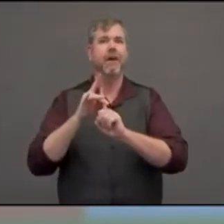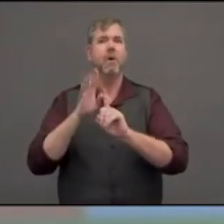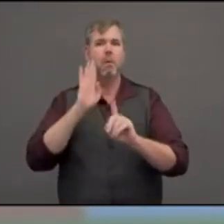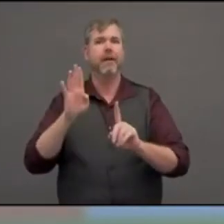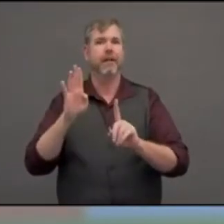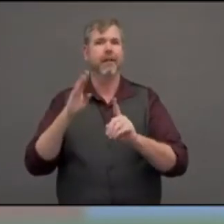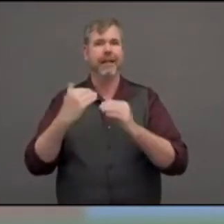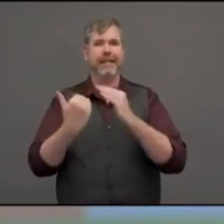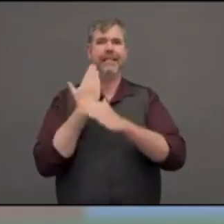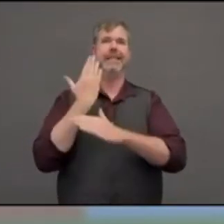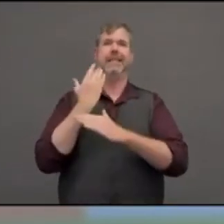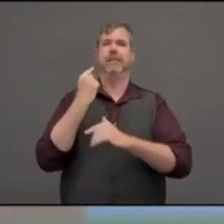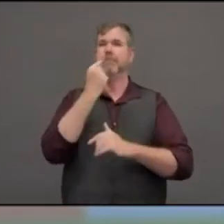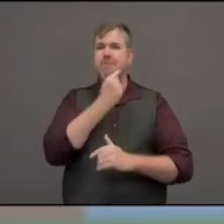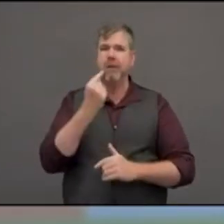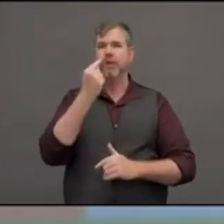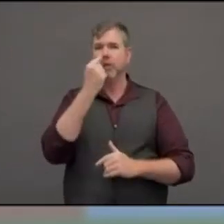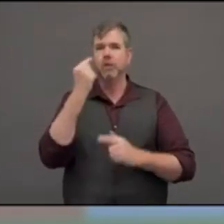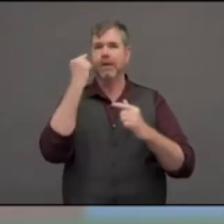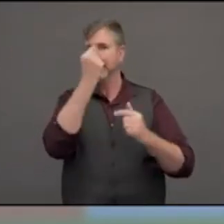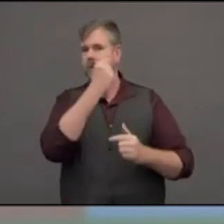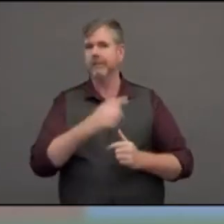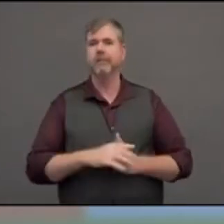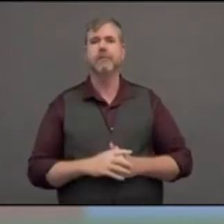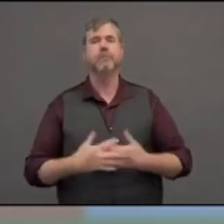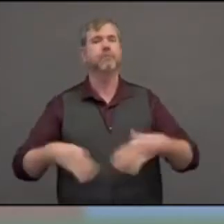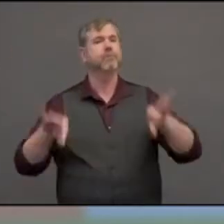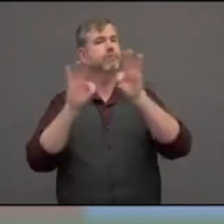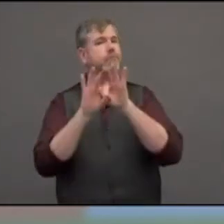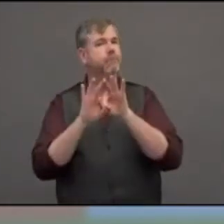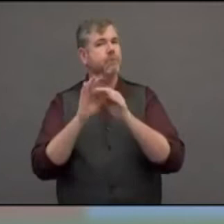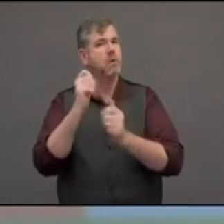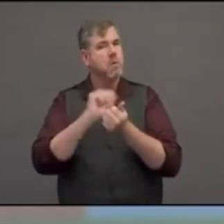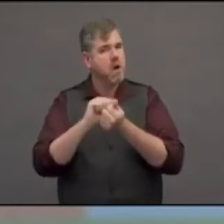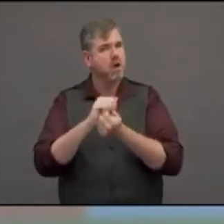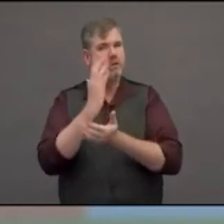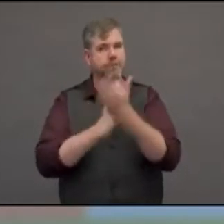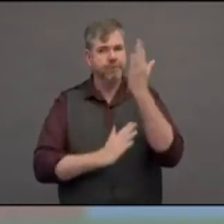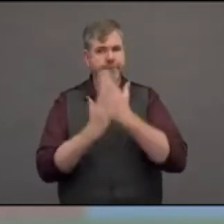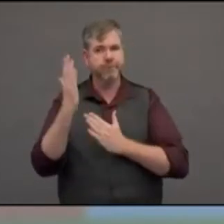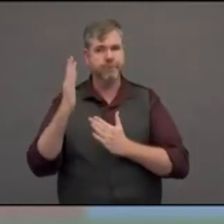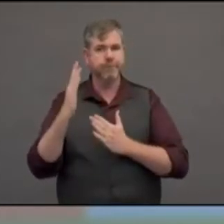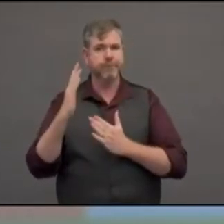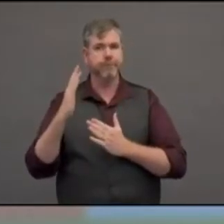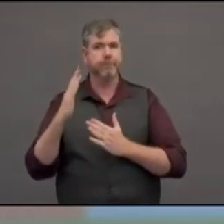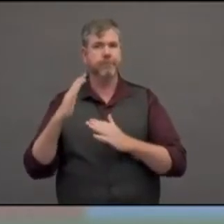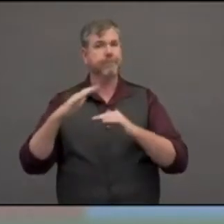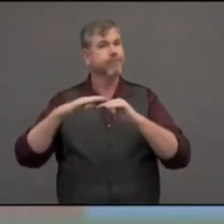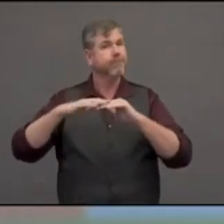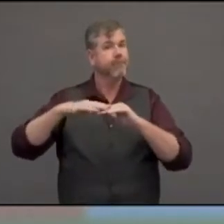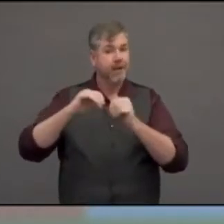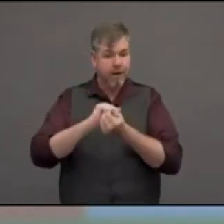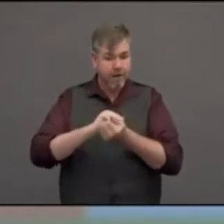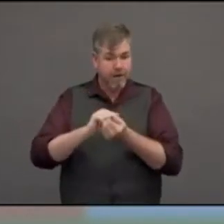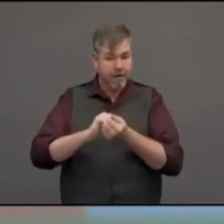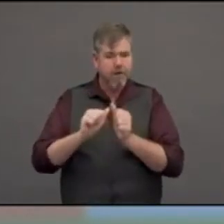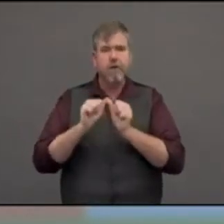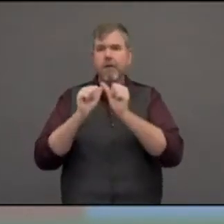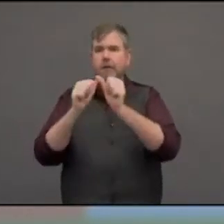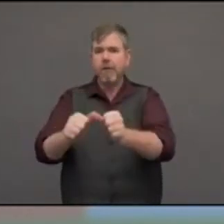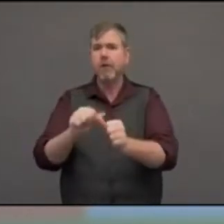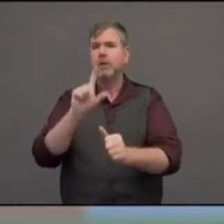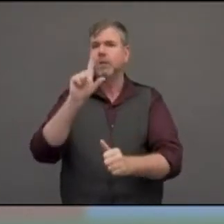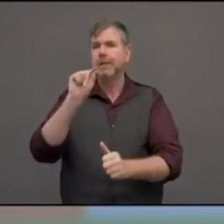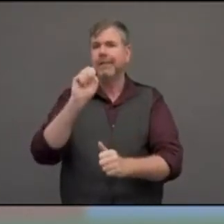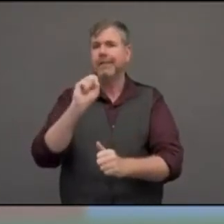washing your hands consistently, at least for 20 seconds, because the soap combined with the water, it breaks down the virus, and